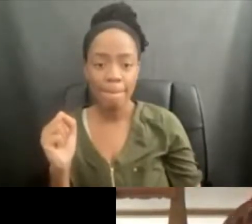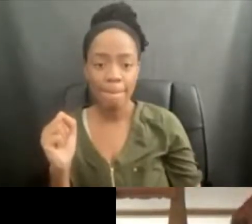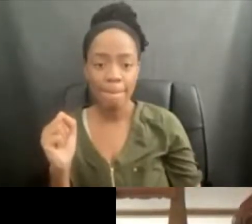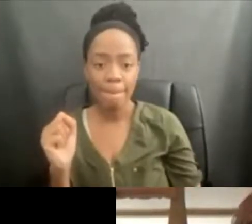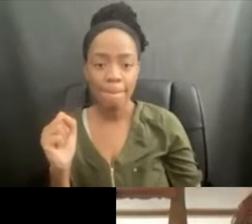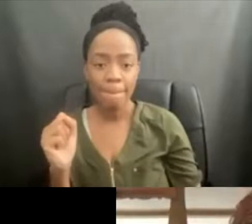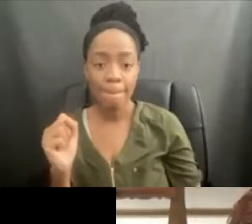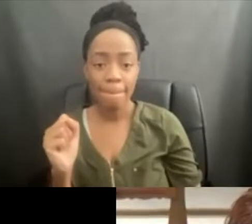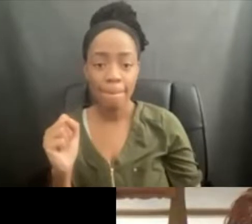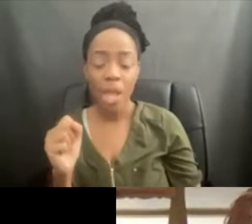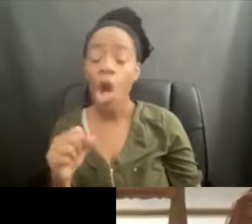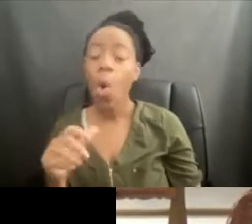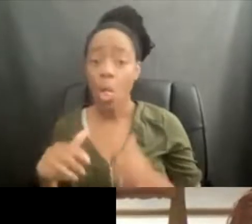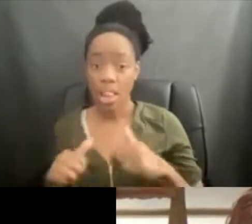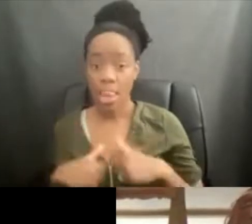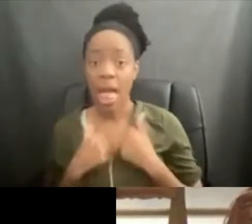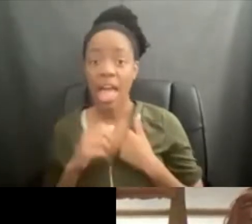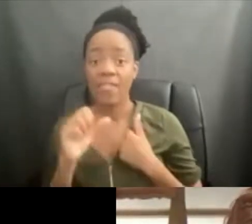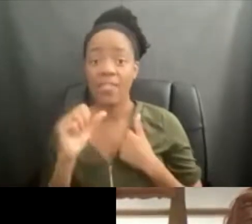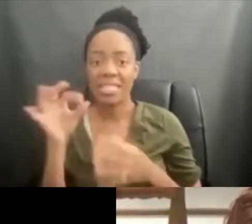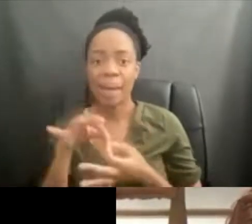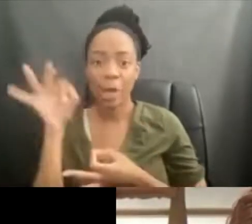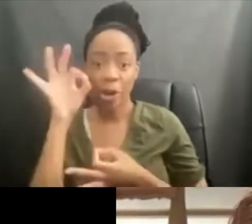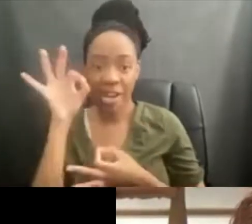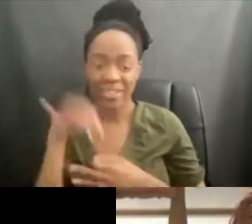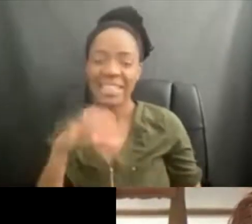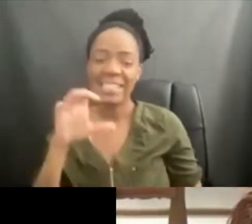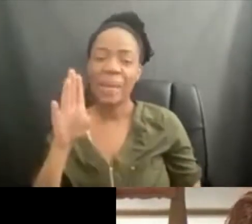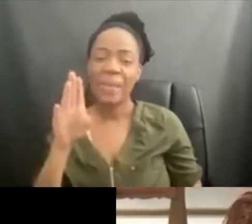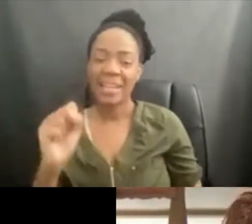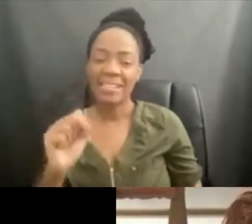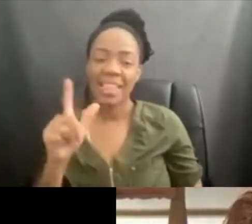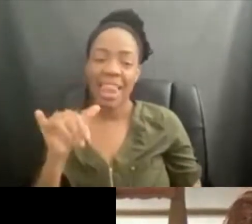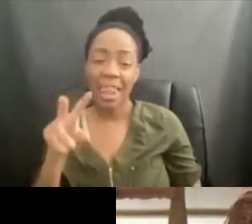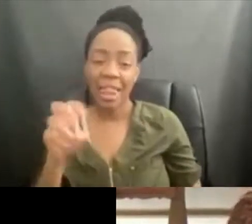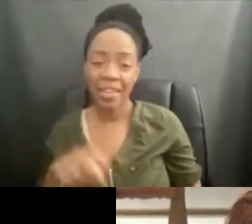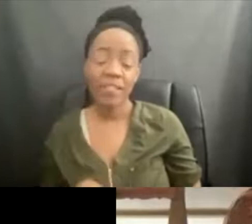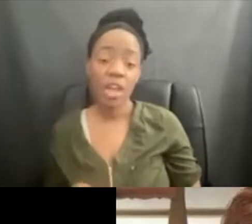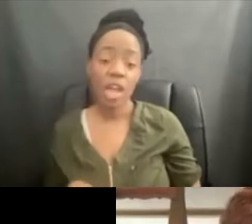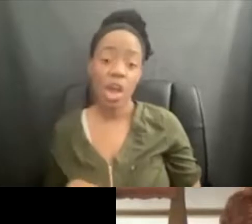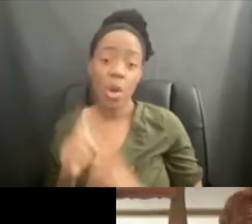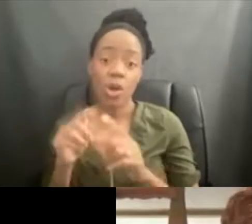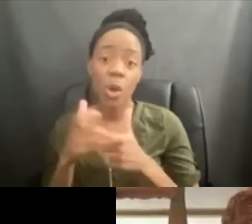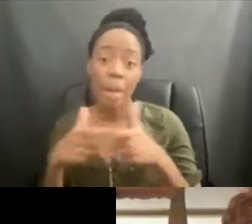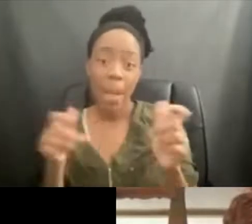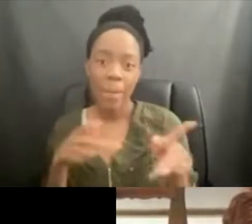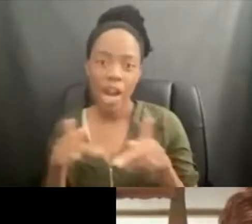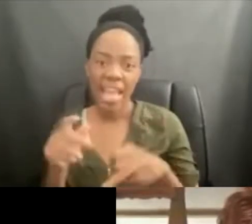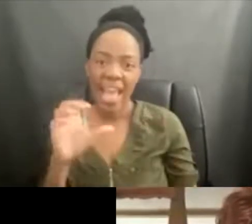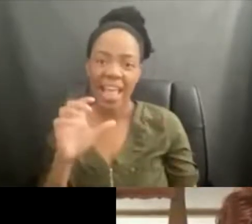We did Blythe Spirit at CBS live, and then we went to a big party at Clifton Webb's house.